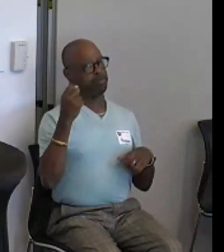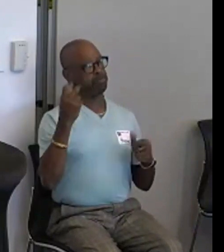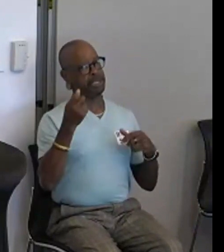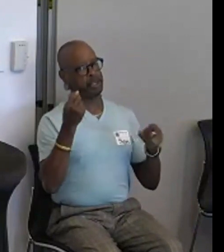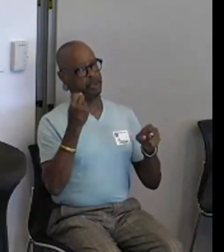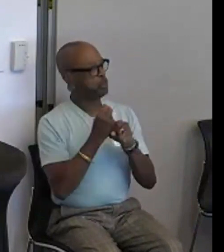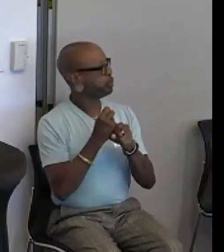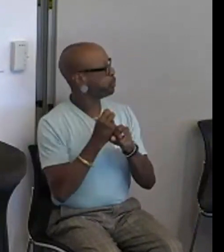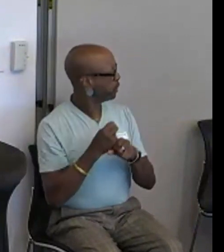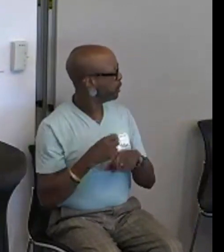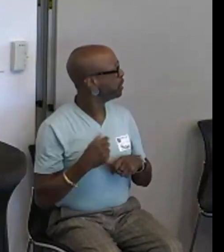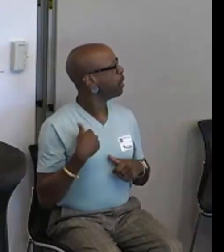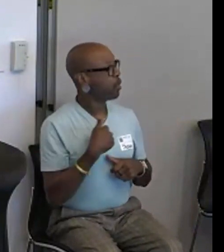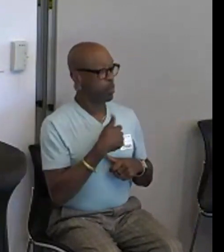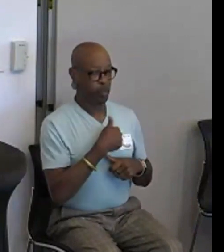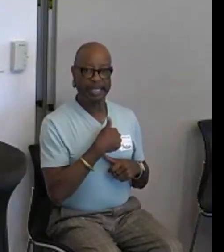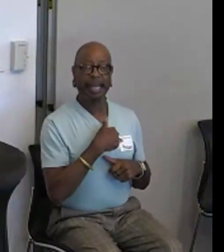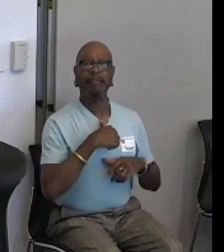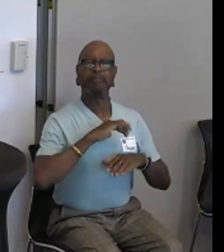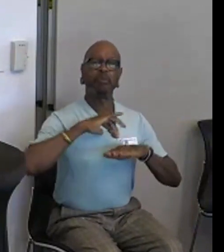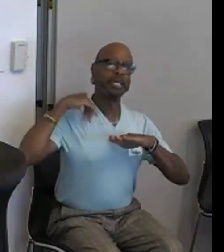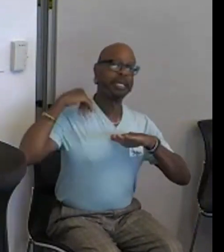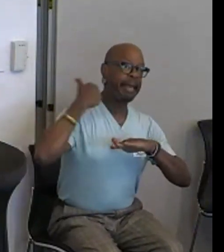years. We created